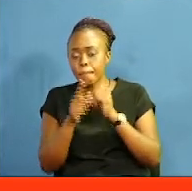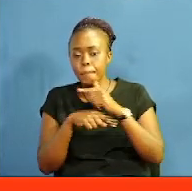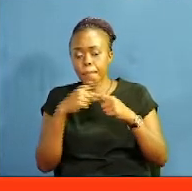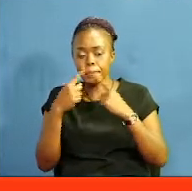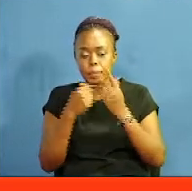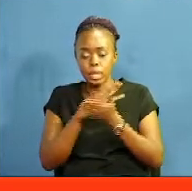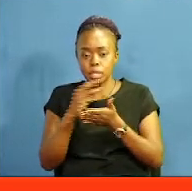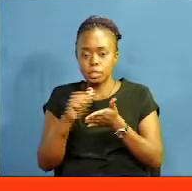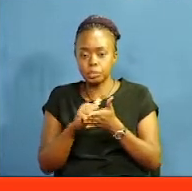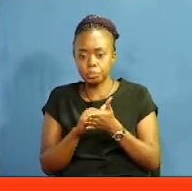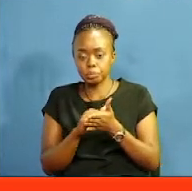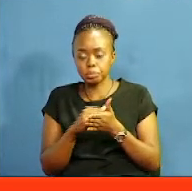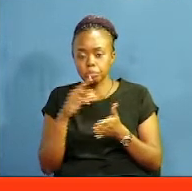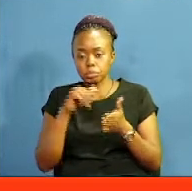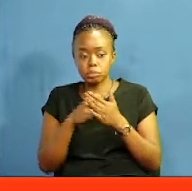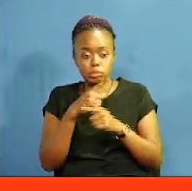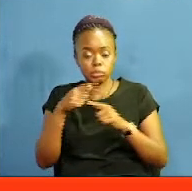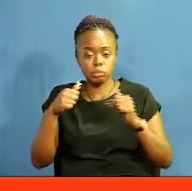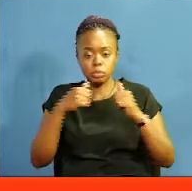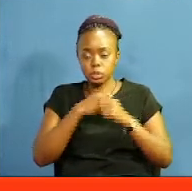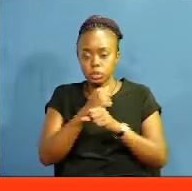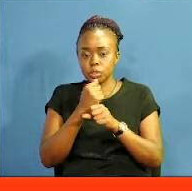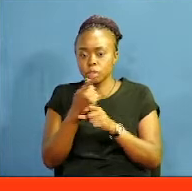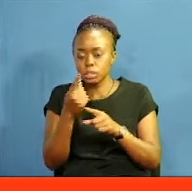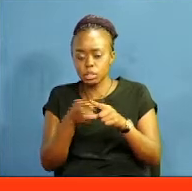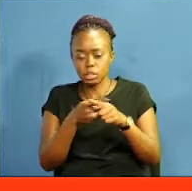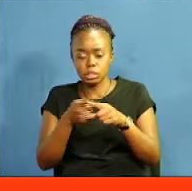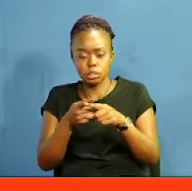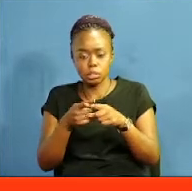can be telling the masses that he's a hustler.